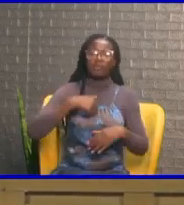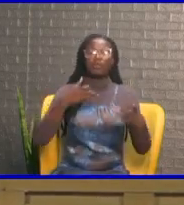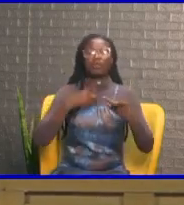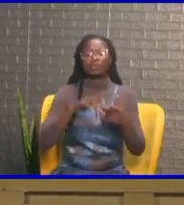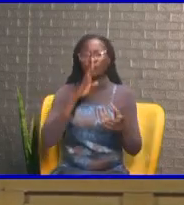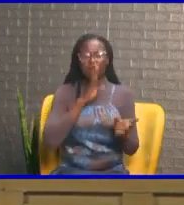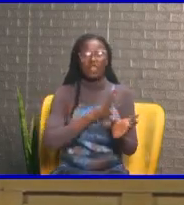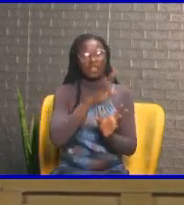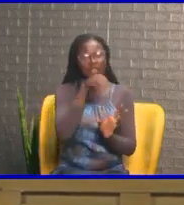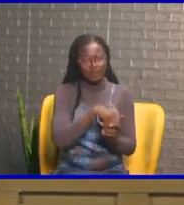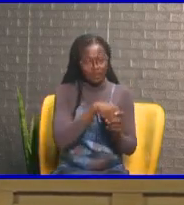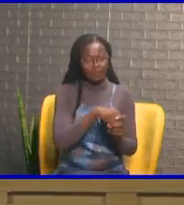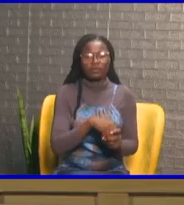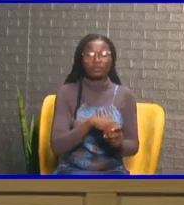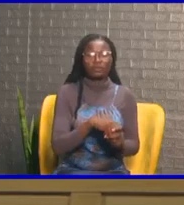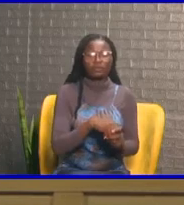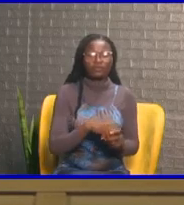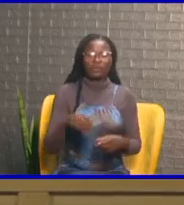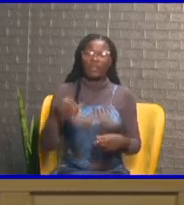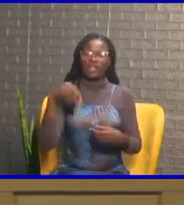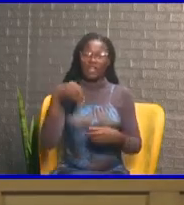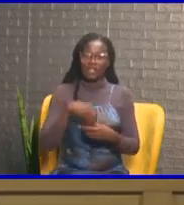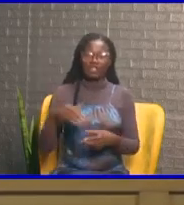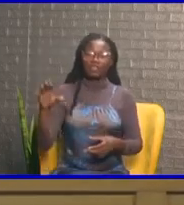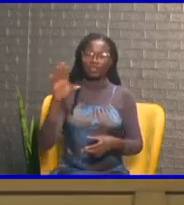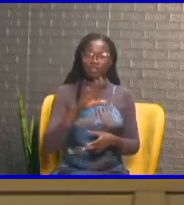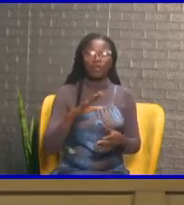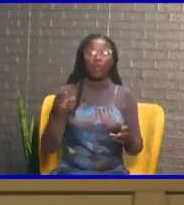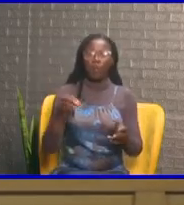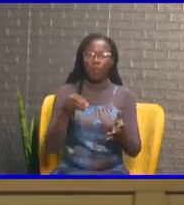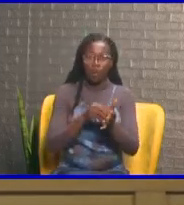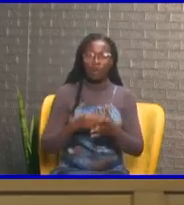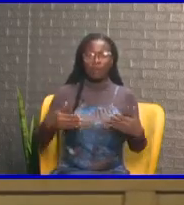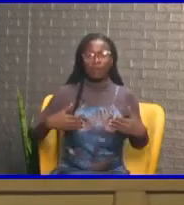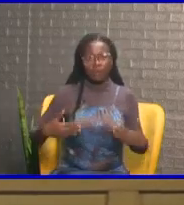partake of your very own body